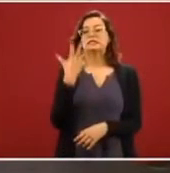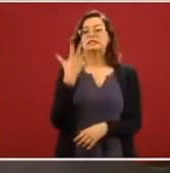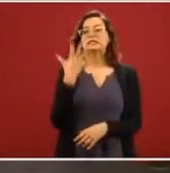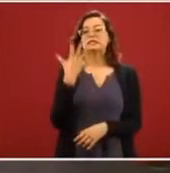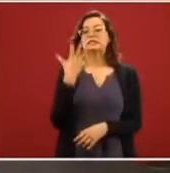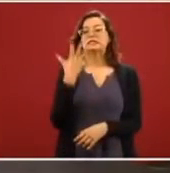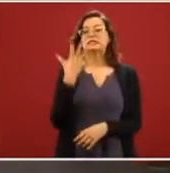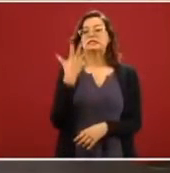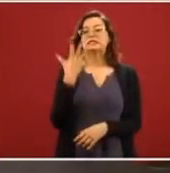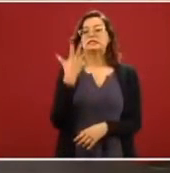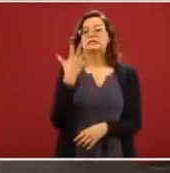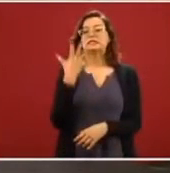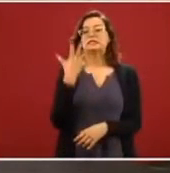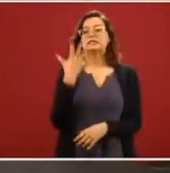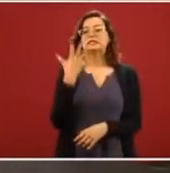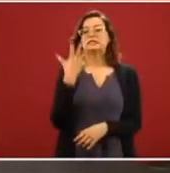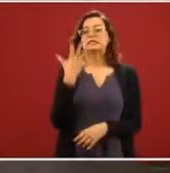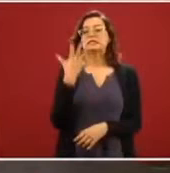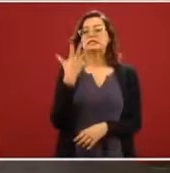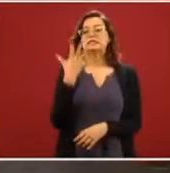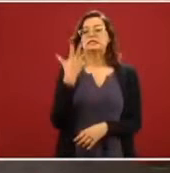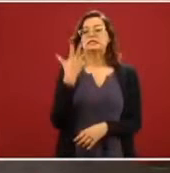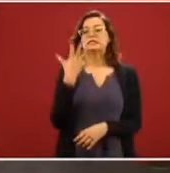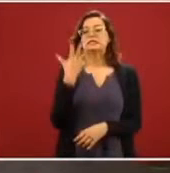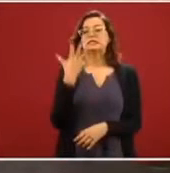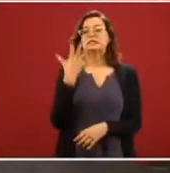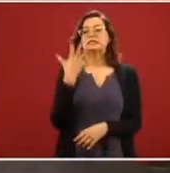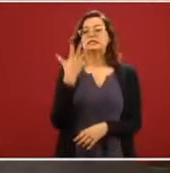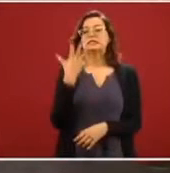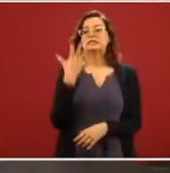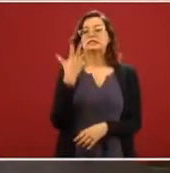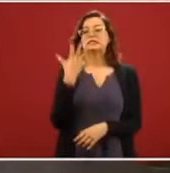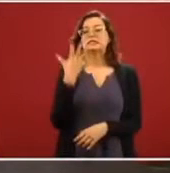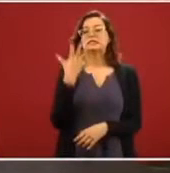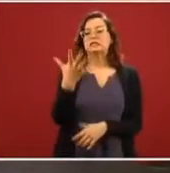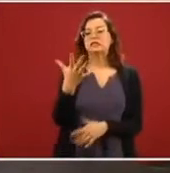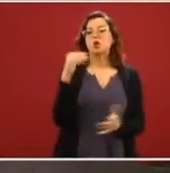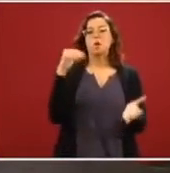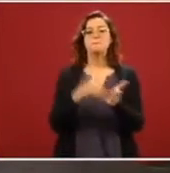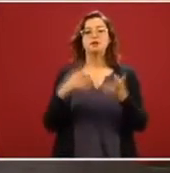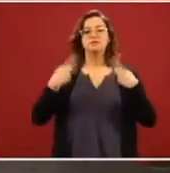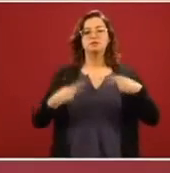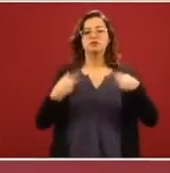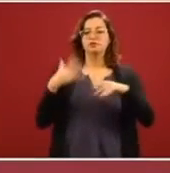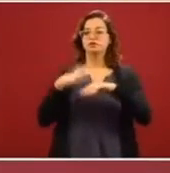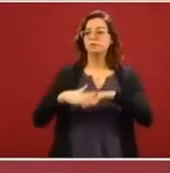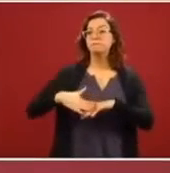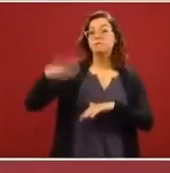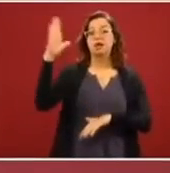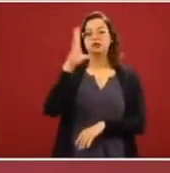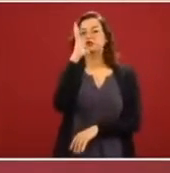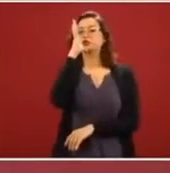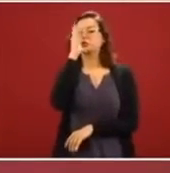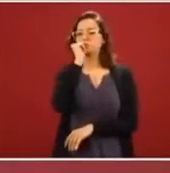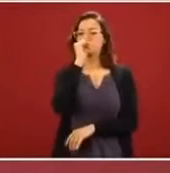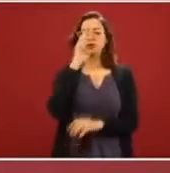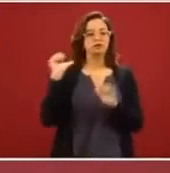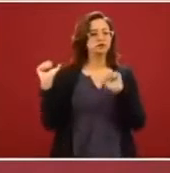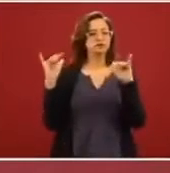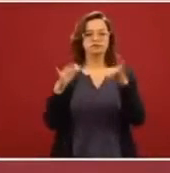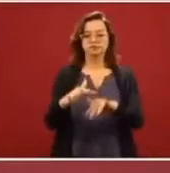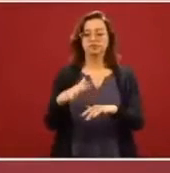has been set at a point of no more than 5,000 people, y